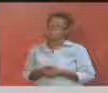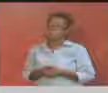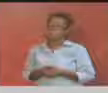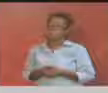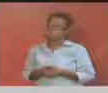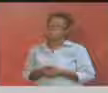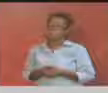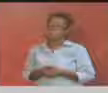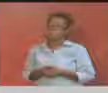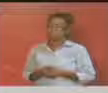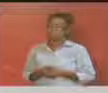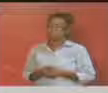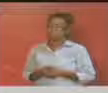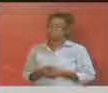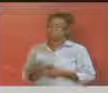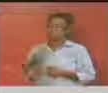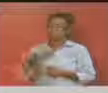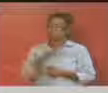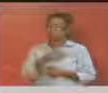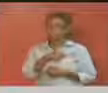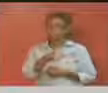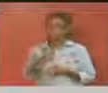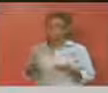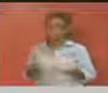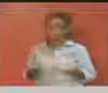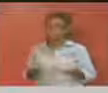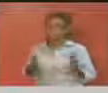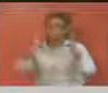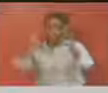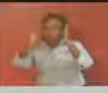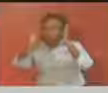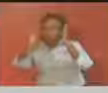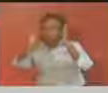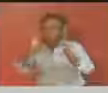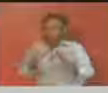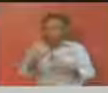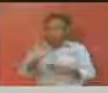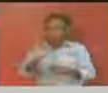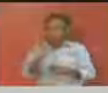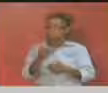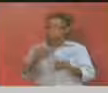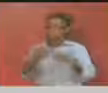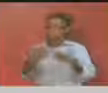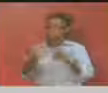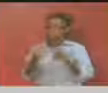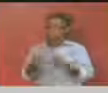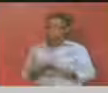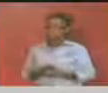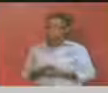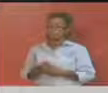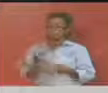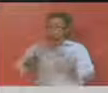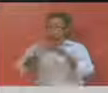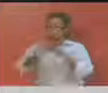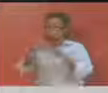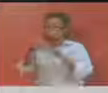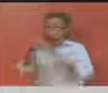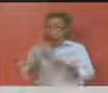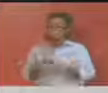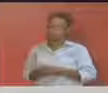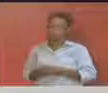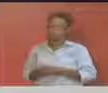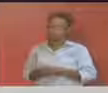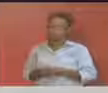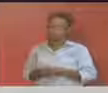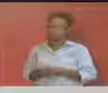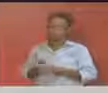term, but we have your health, your safety as our #1 priority. So I